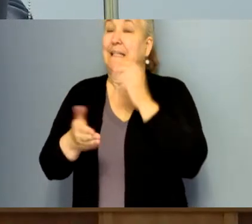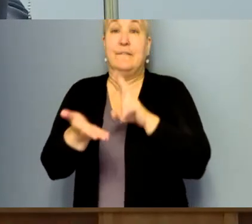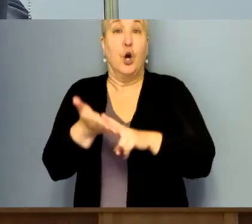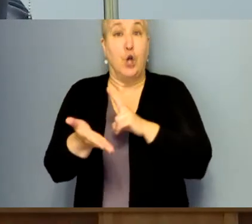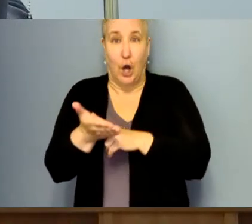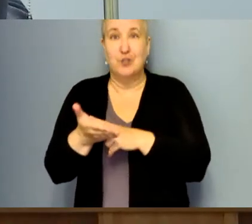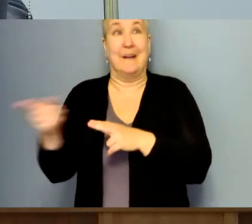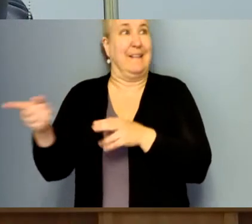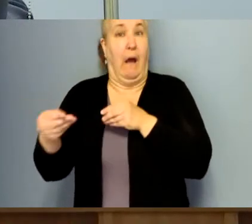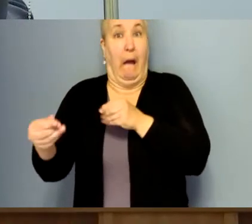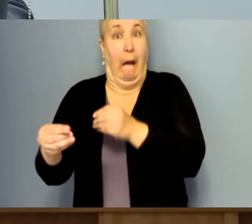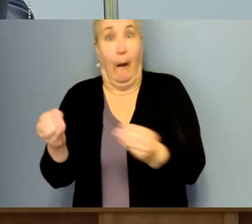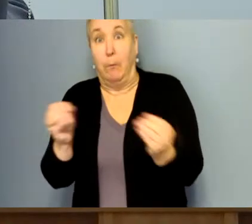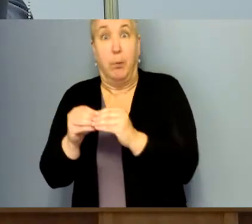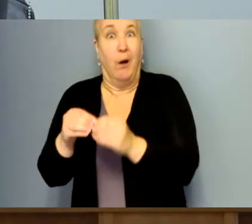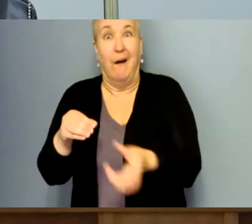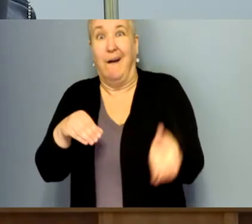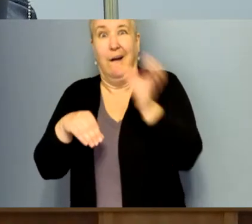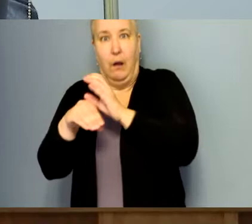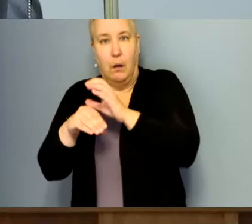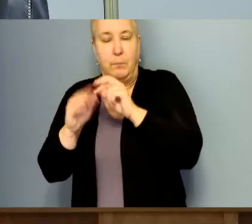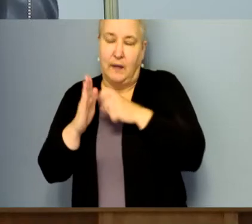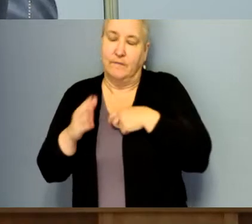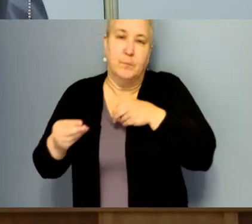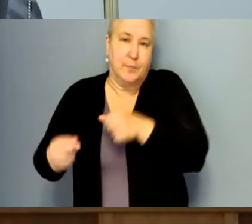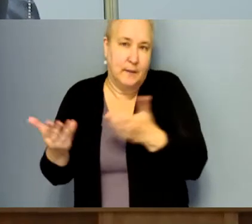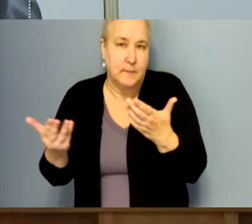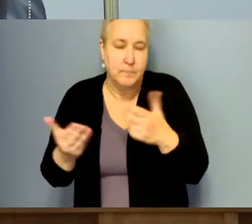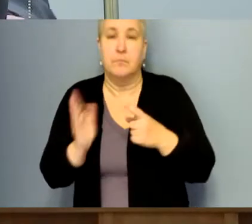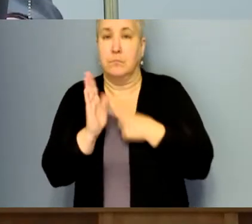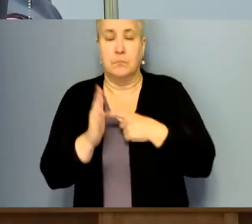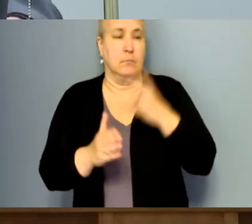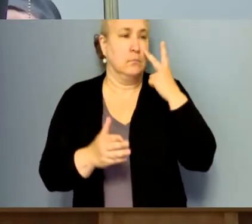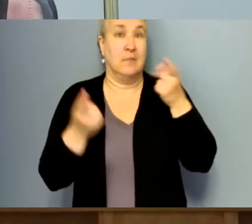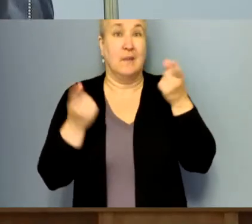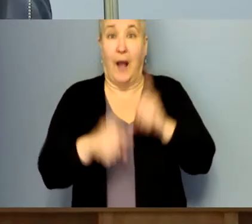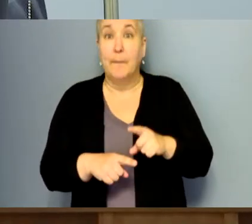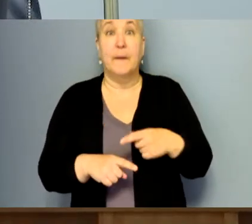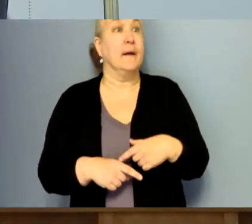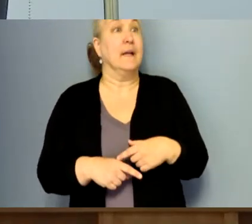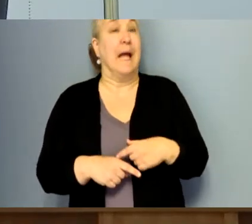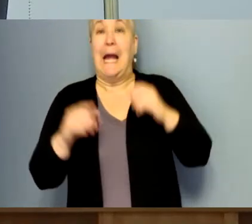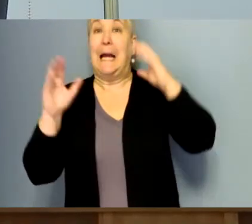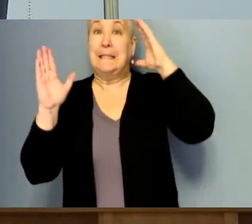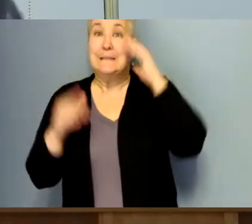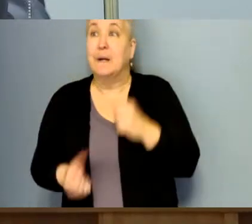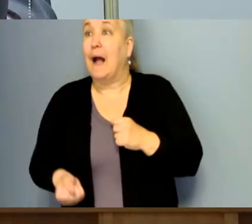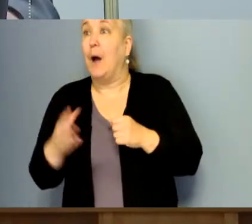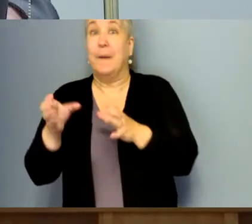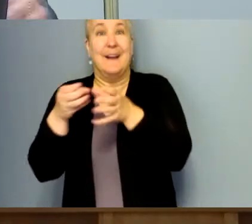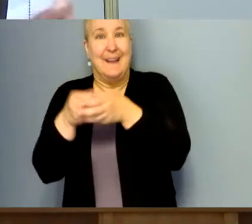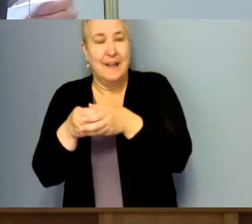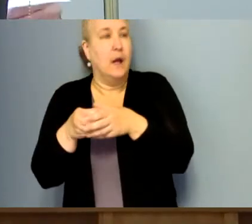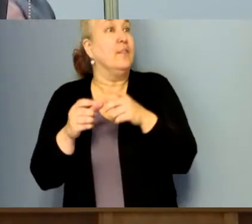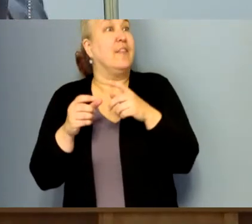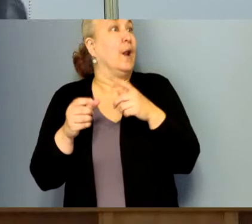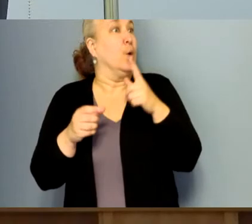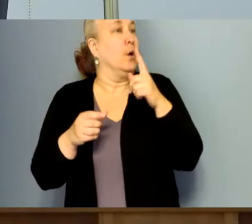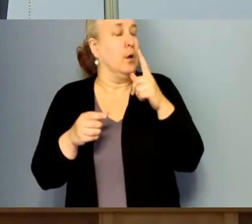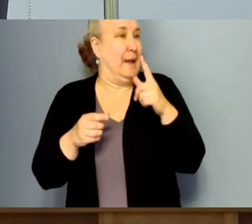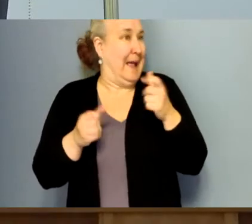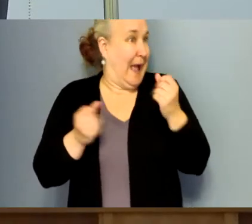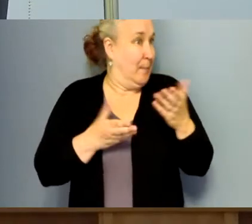with. We've also seen times when there's underutilization. In fact, that did happen in one of these two. One of the things we had on our agenda,